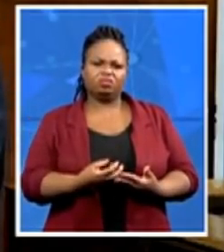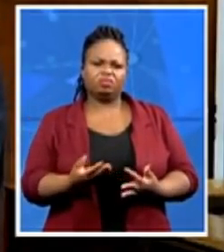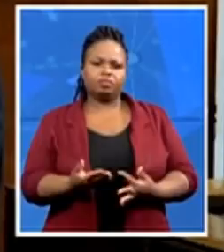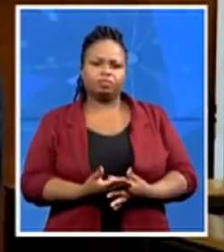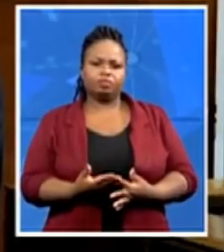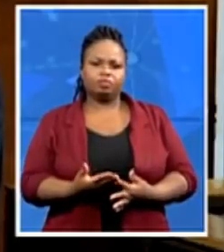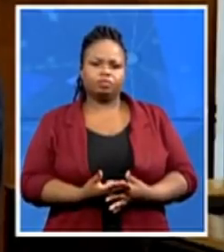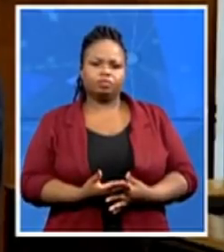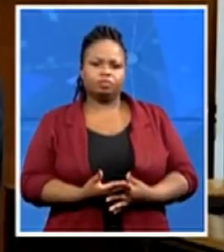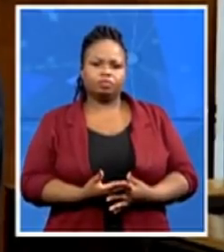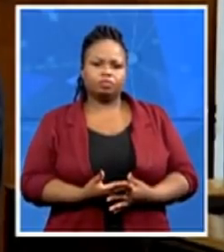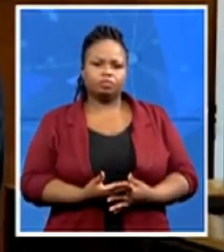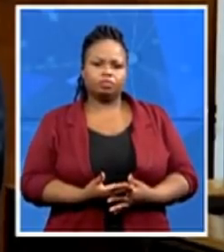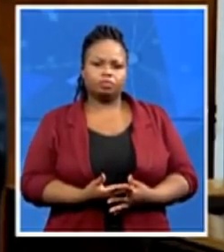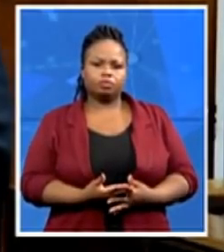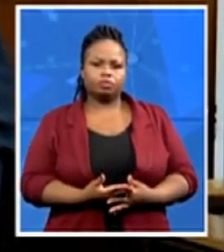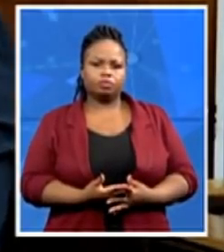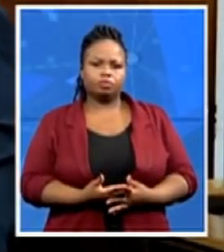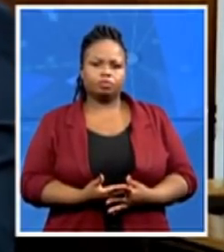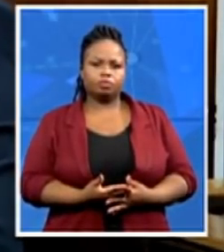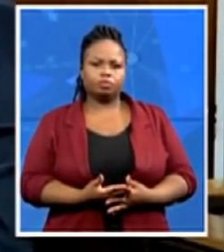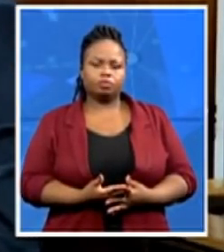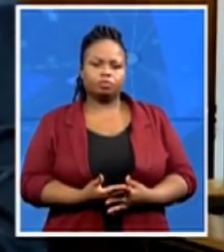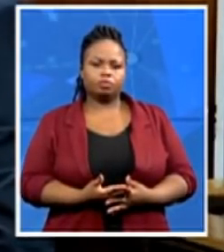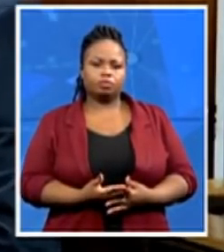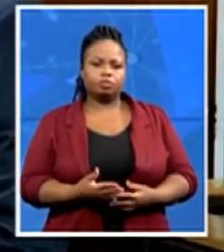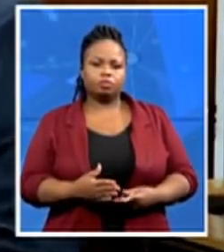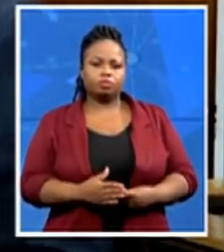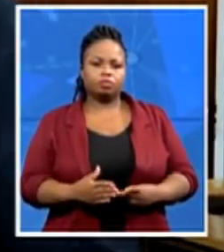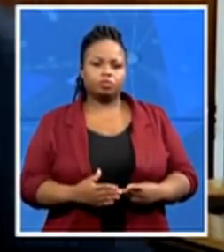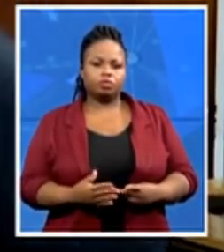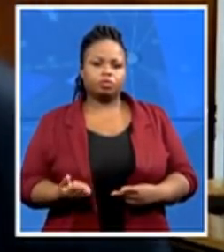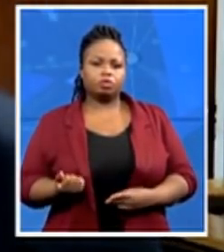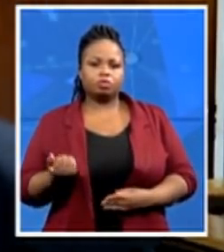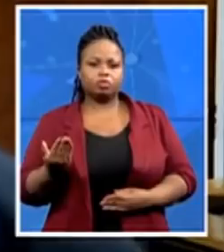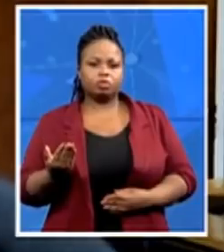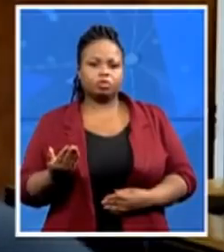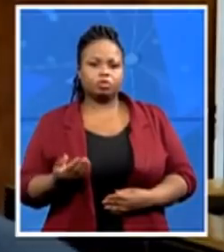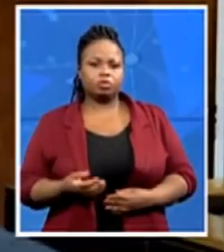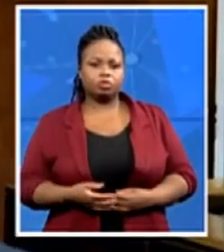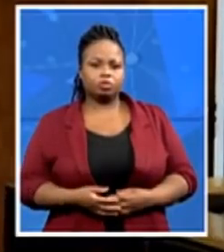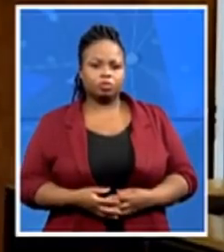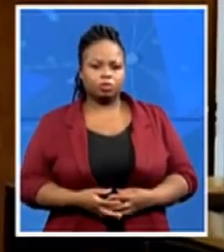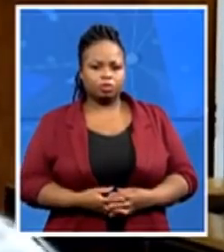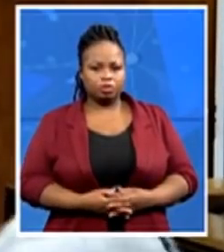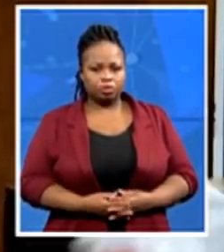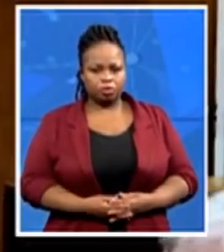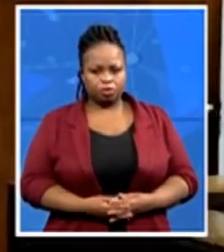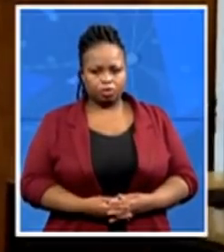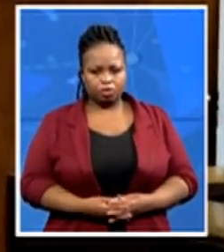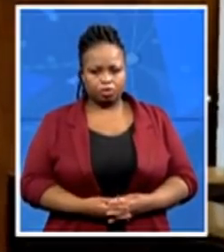with due submission, discharged the onus upon him as the court Mrs. Thank you.